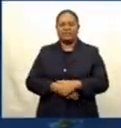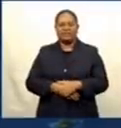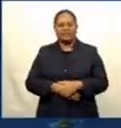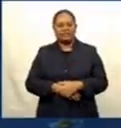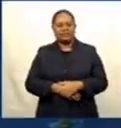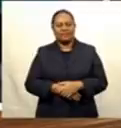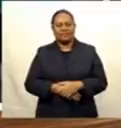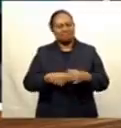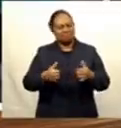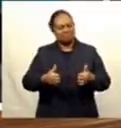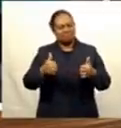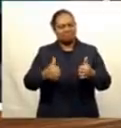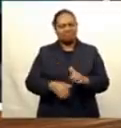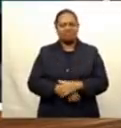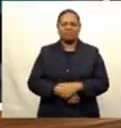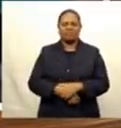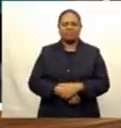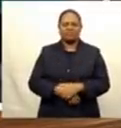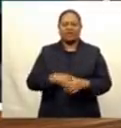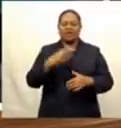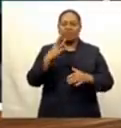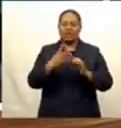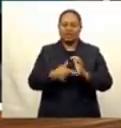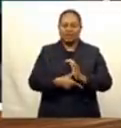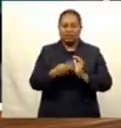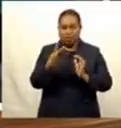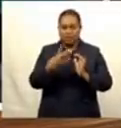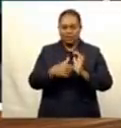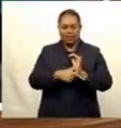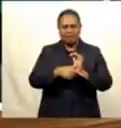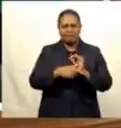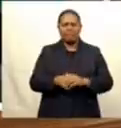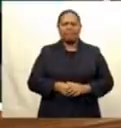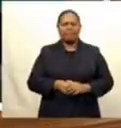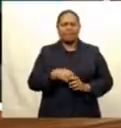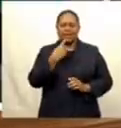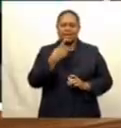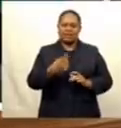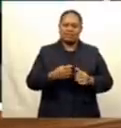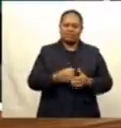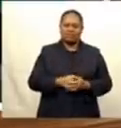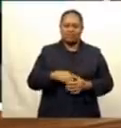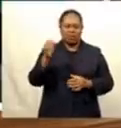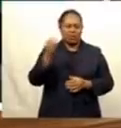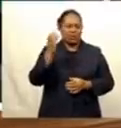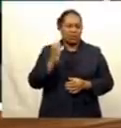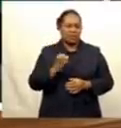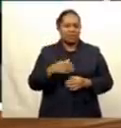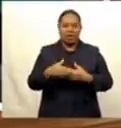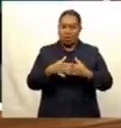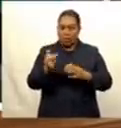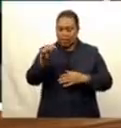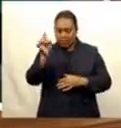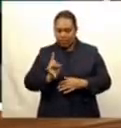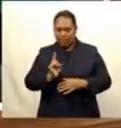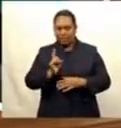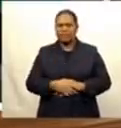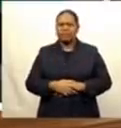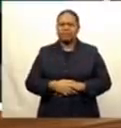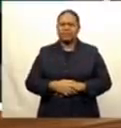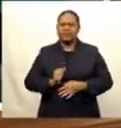been really good. Four-time Grand Slam champion Naomi Osaka withdrew from the French Tennis Open today following a